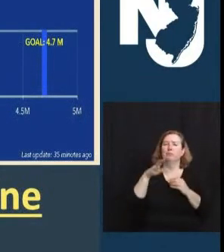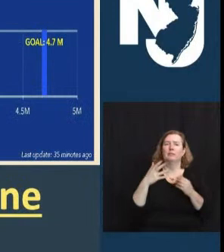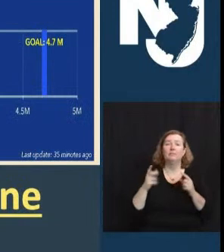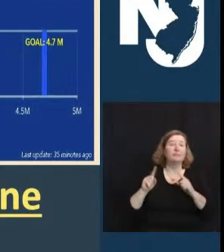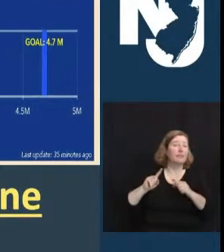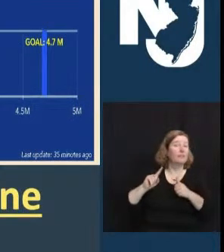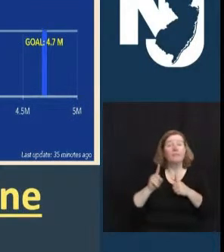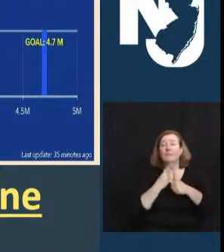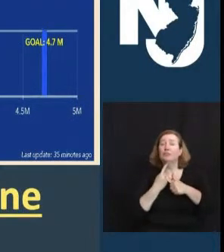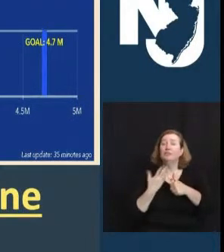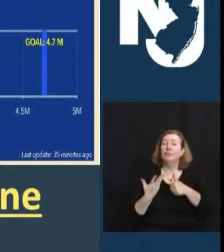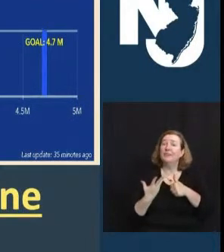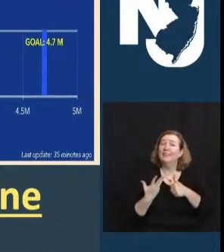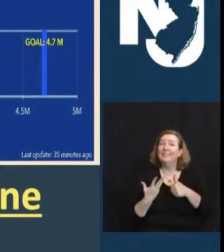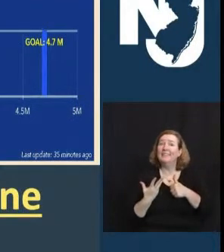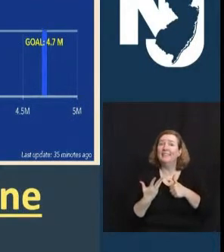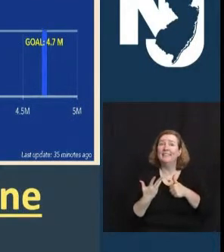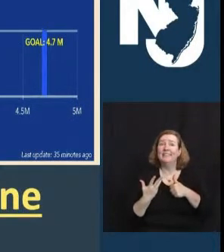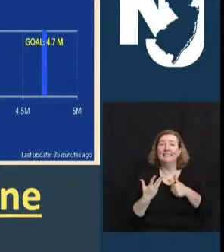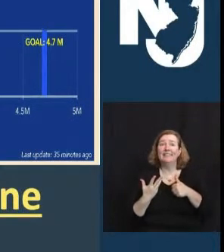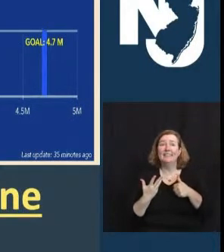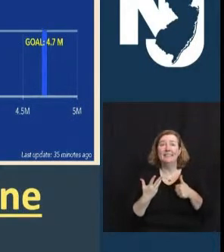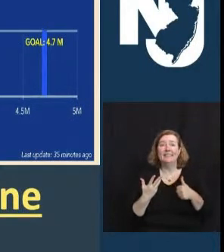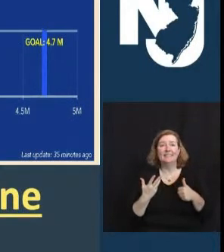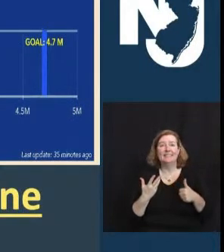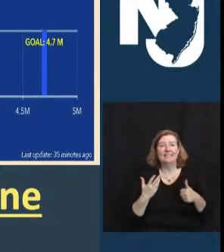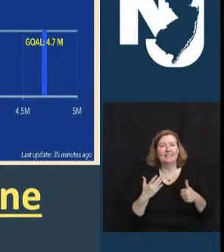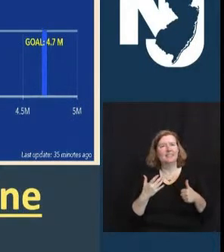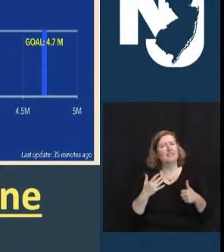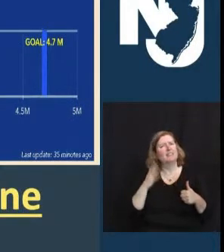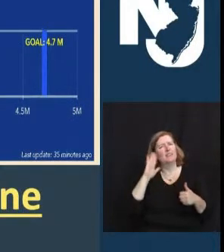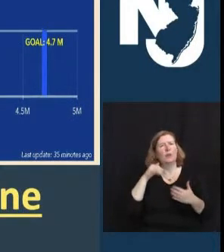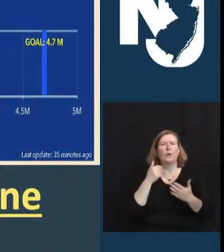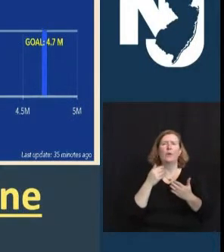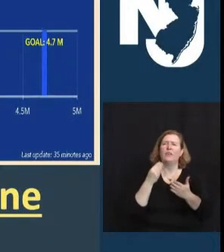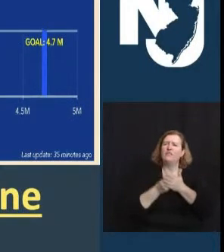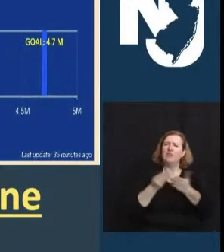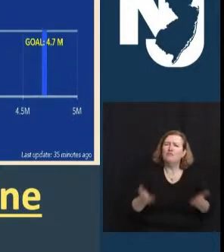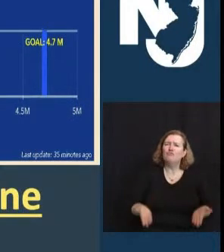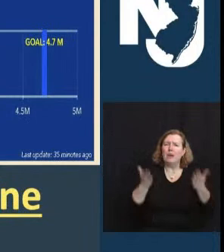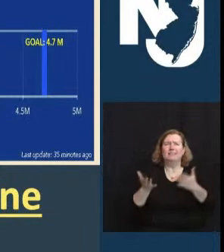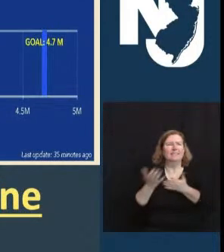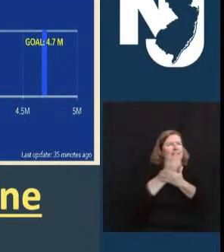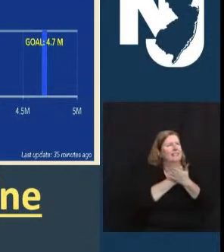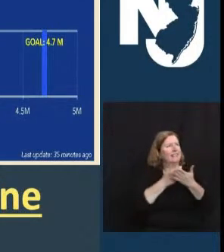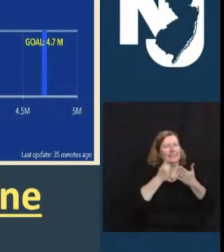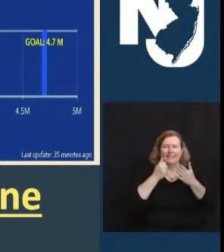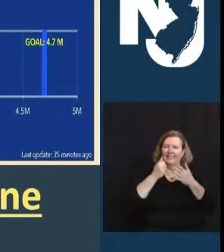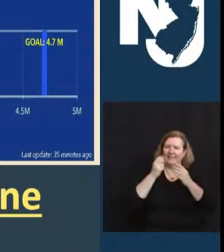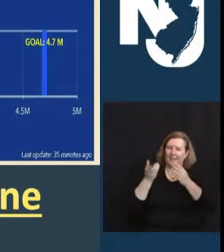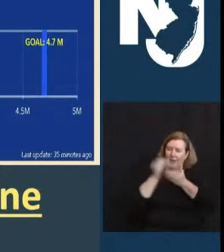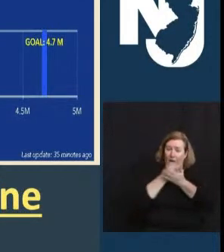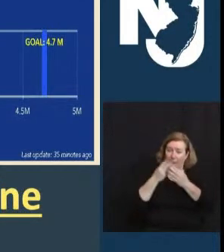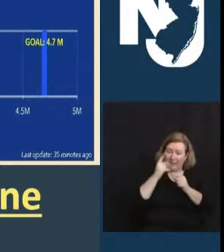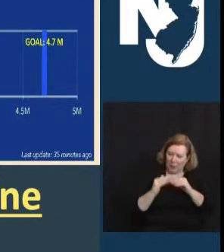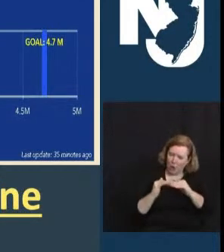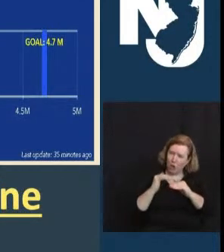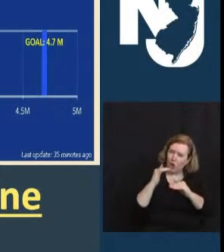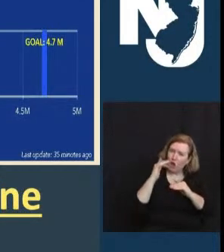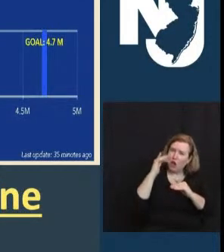looks like a United Way appeal. We should have the thing going up like the thermometer. A total